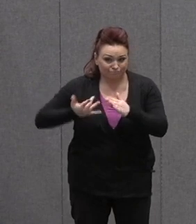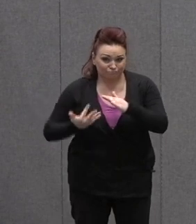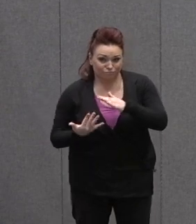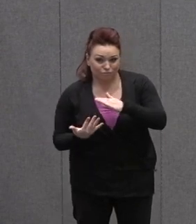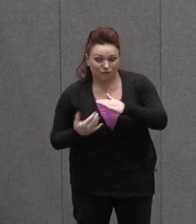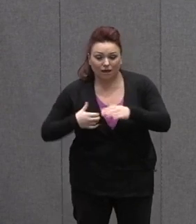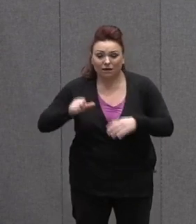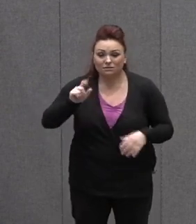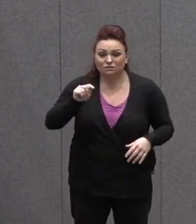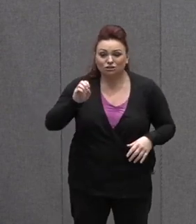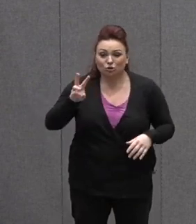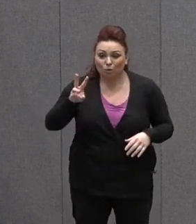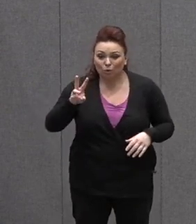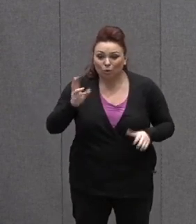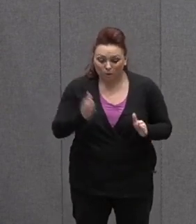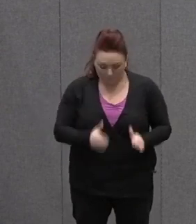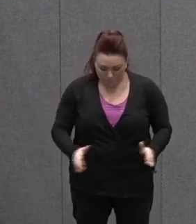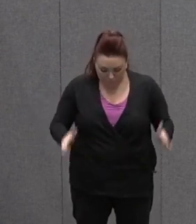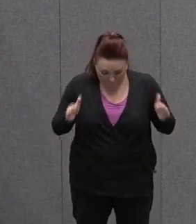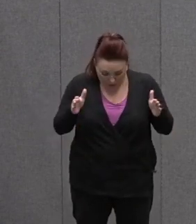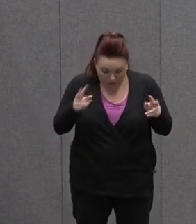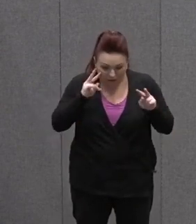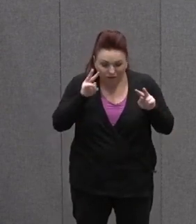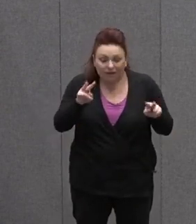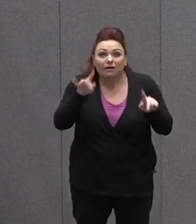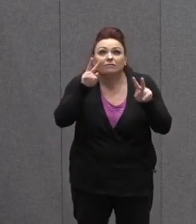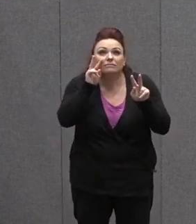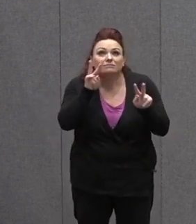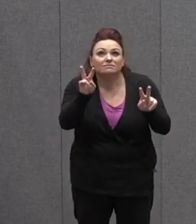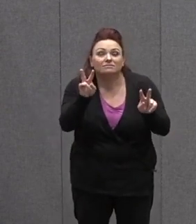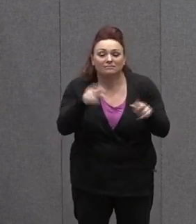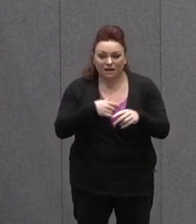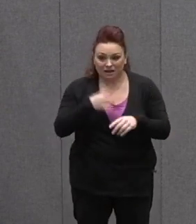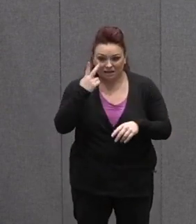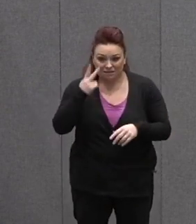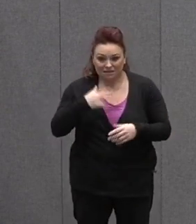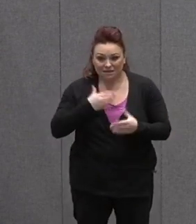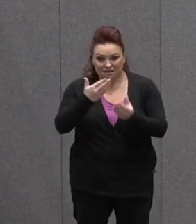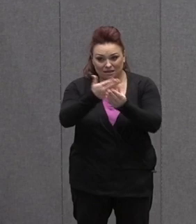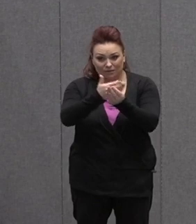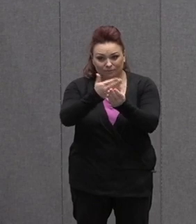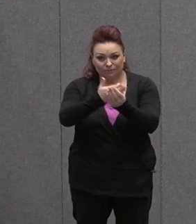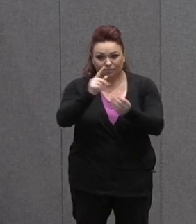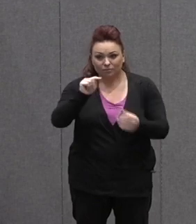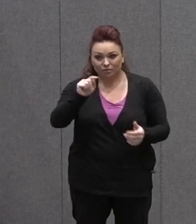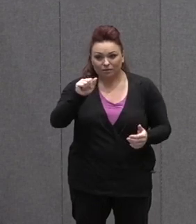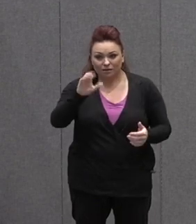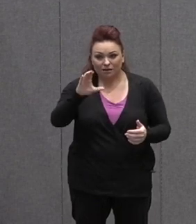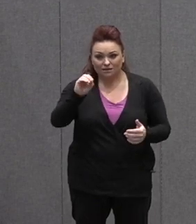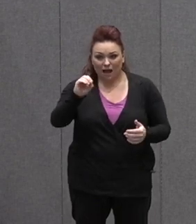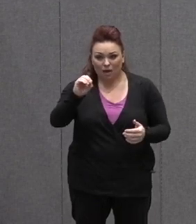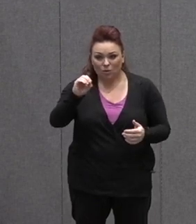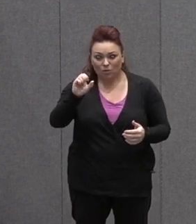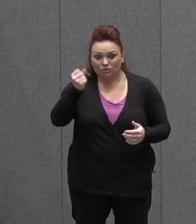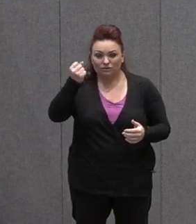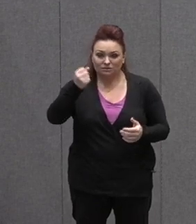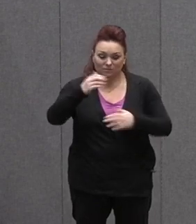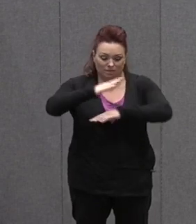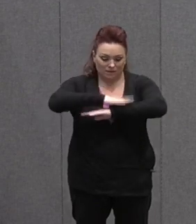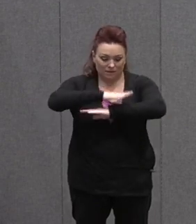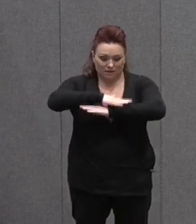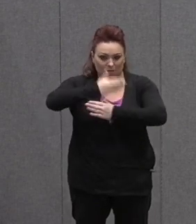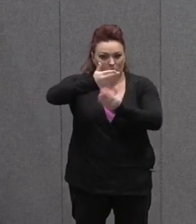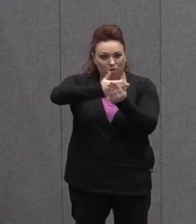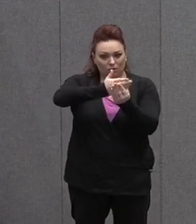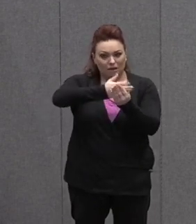pot on the stove and the kids are watching her. And I see some tacos on the table. Because I